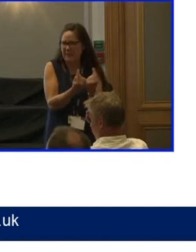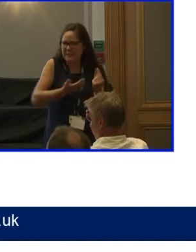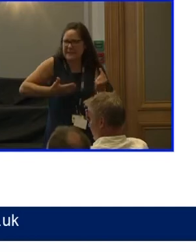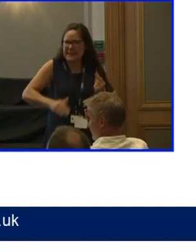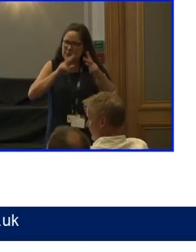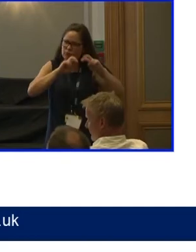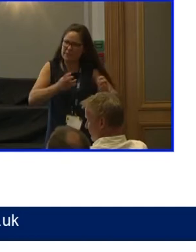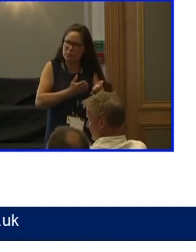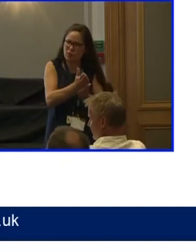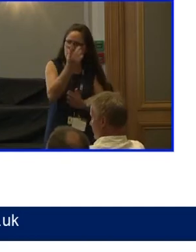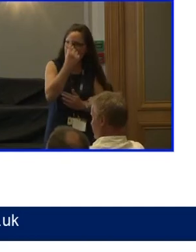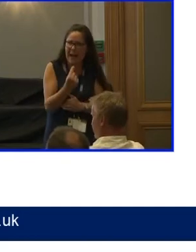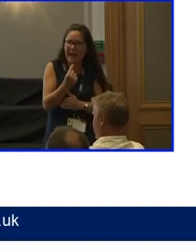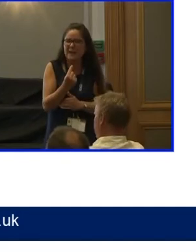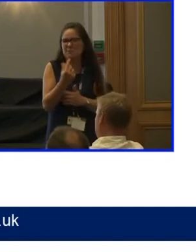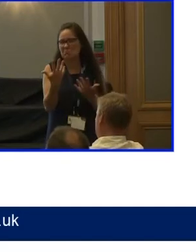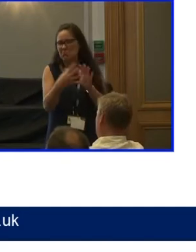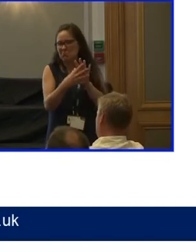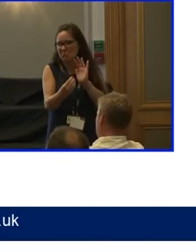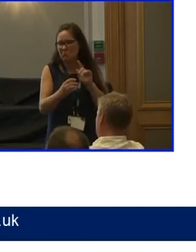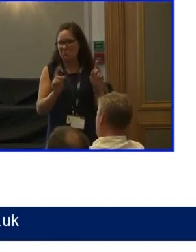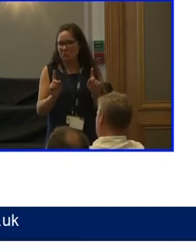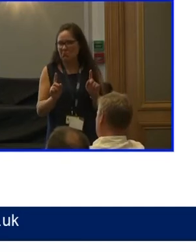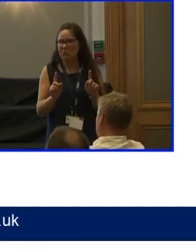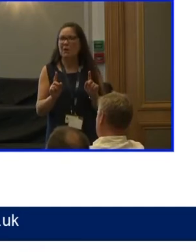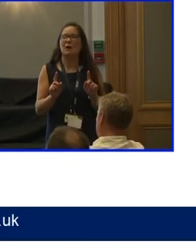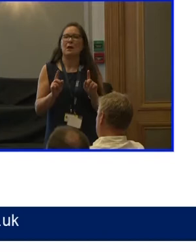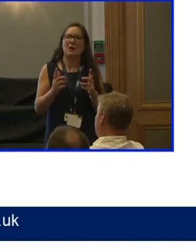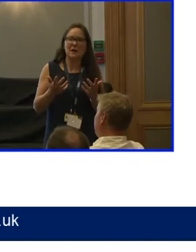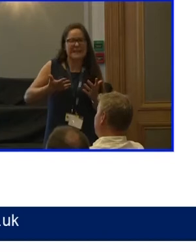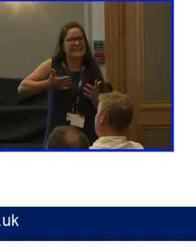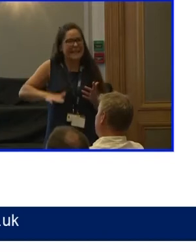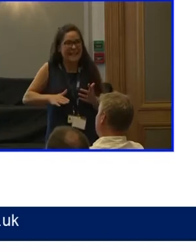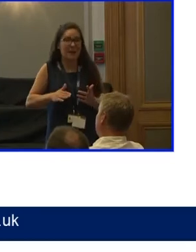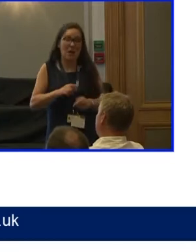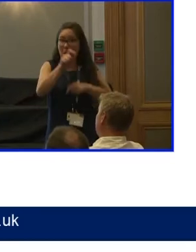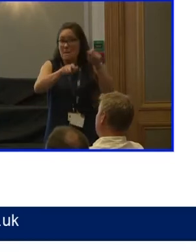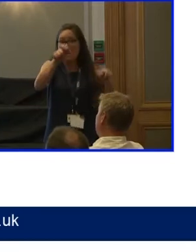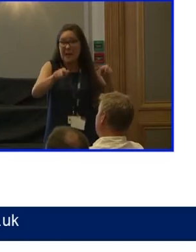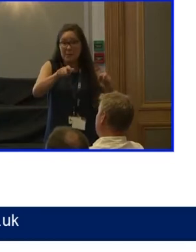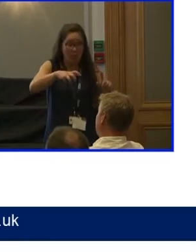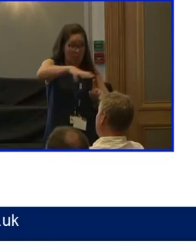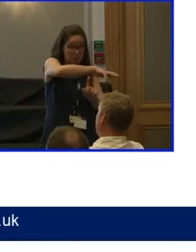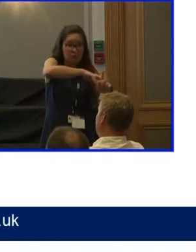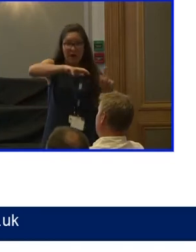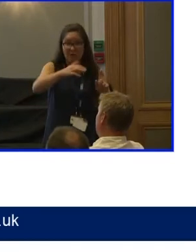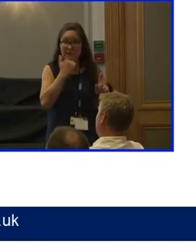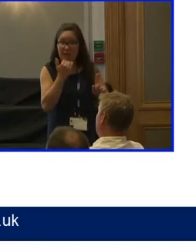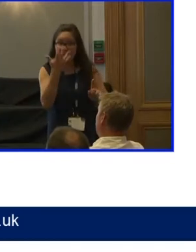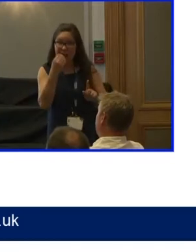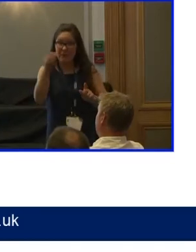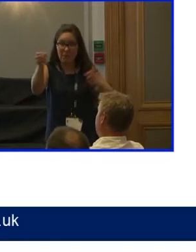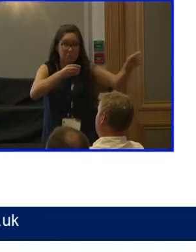research study, making sure, for example, the correct, there are enough patients within that region to be able to recruit to the